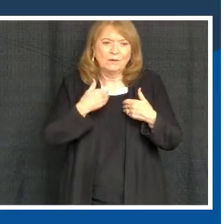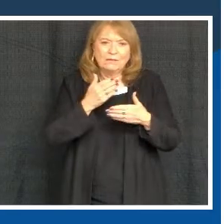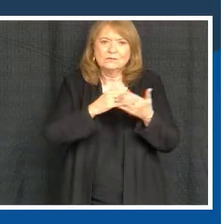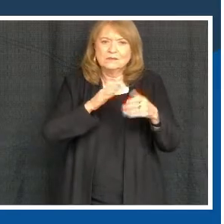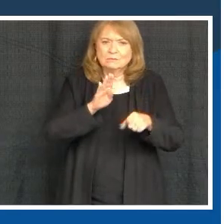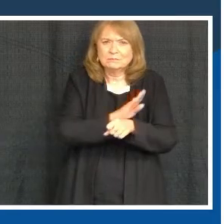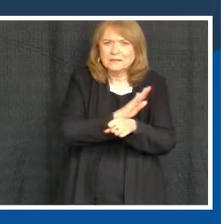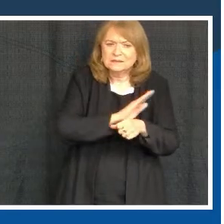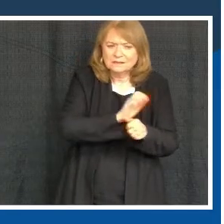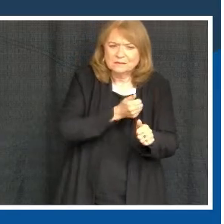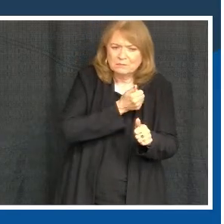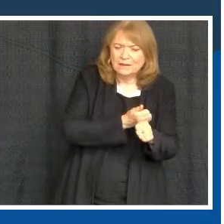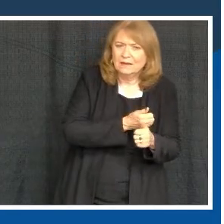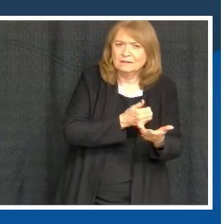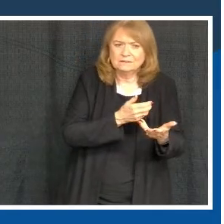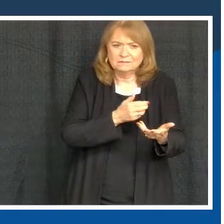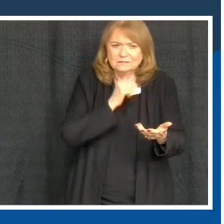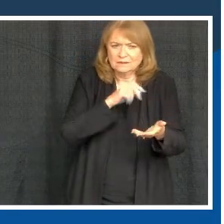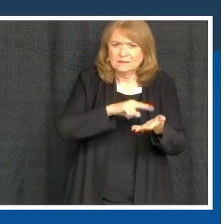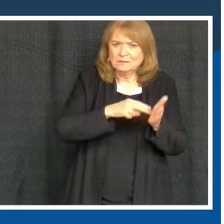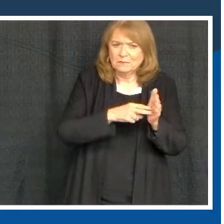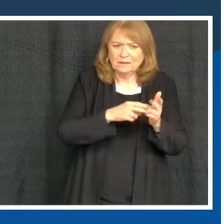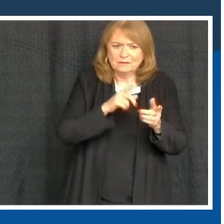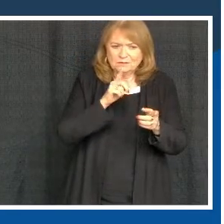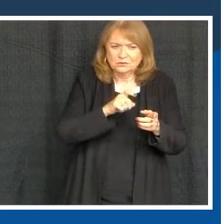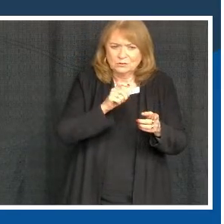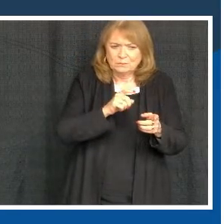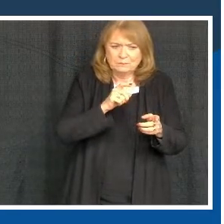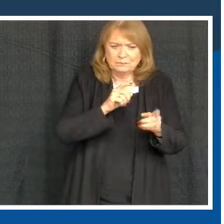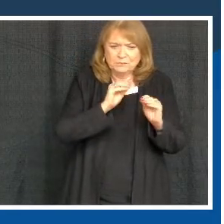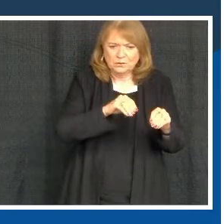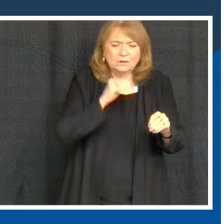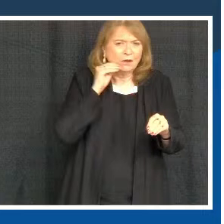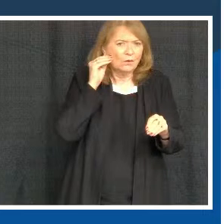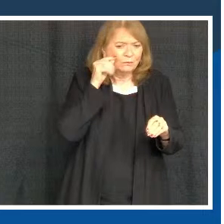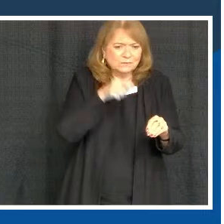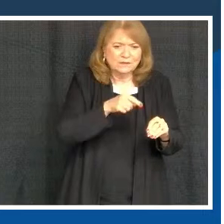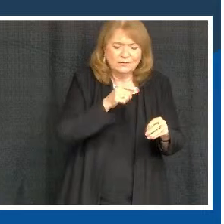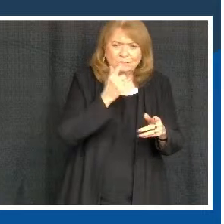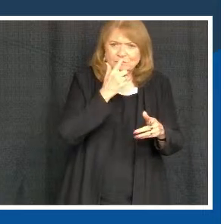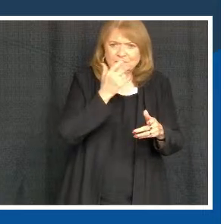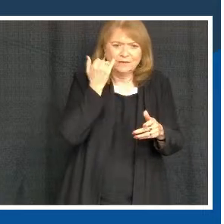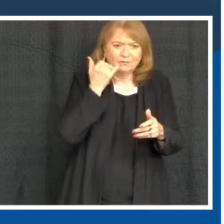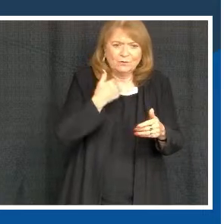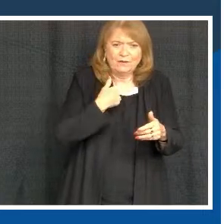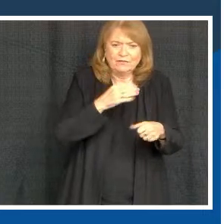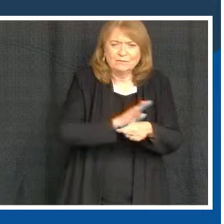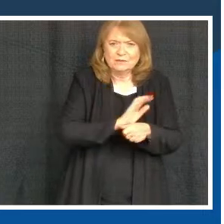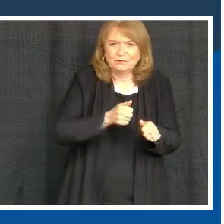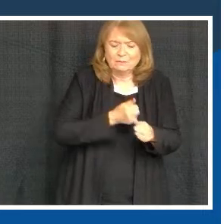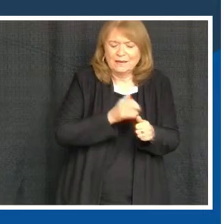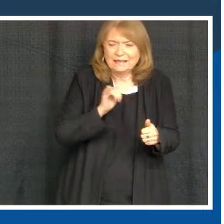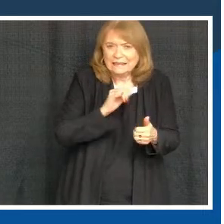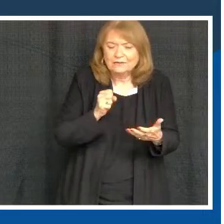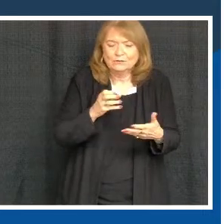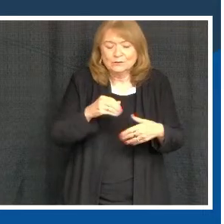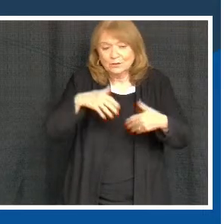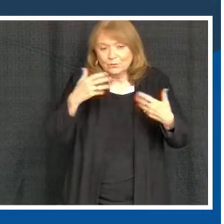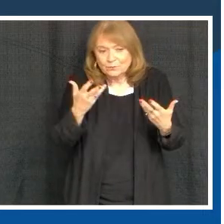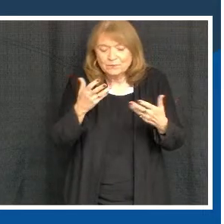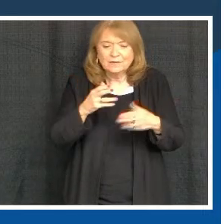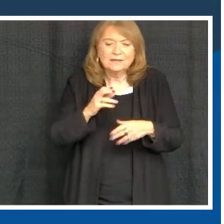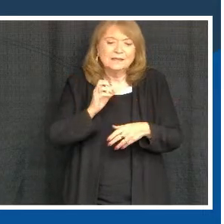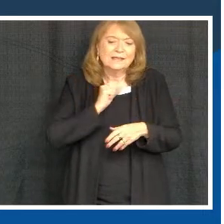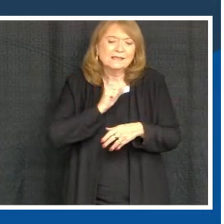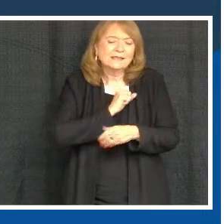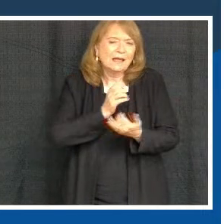residential into a neighborhood either, just because the property that touches you or behind you is on maybe a state highway. So staff goes through